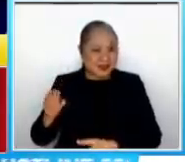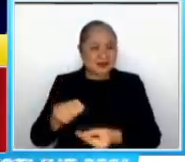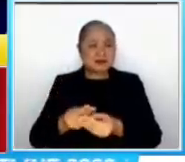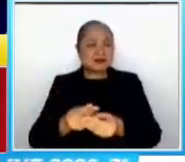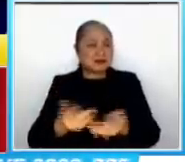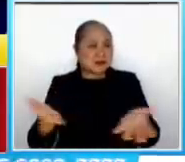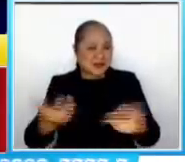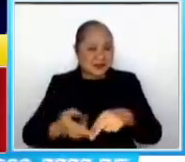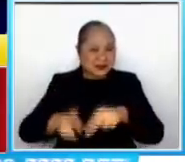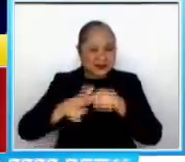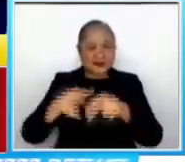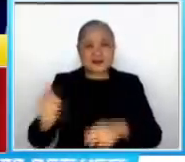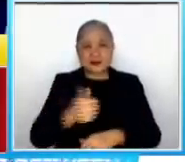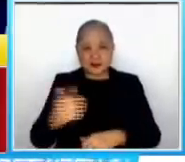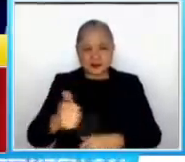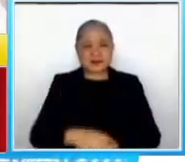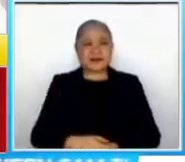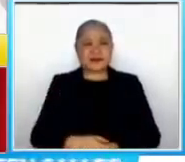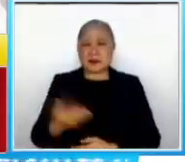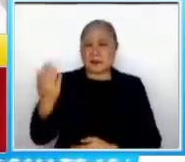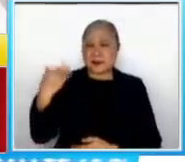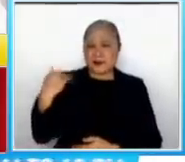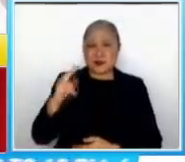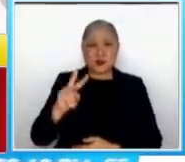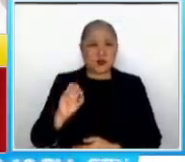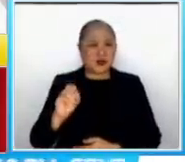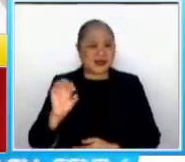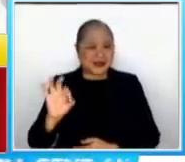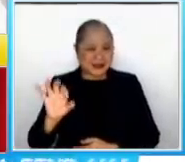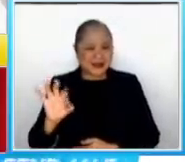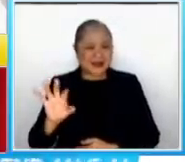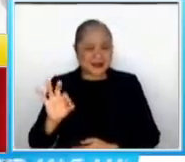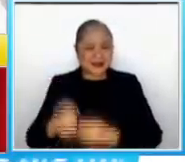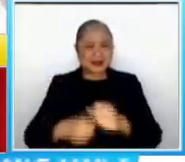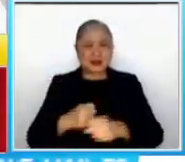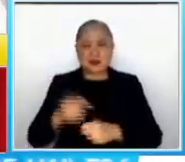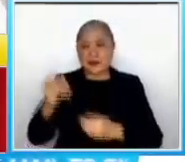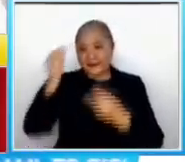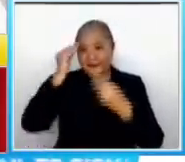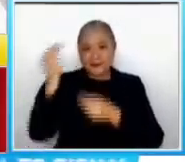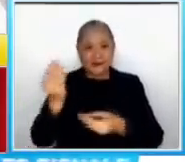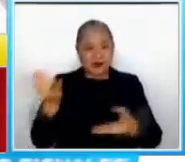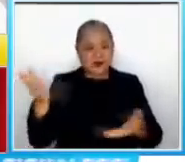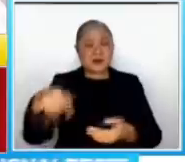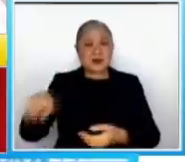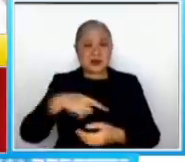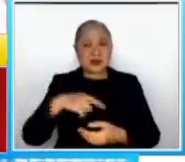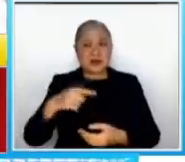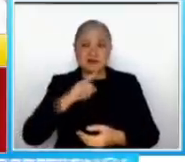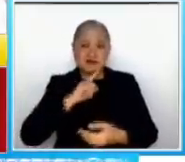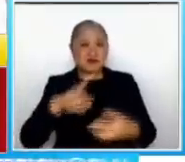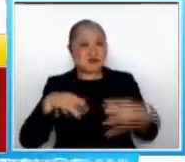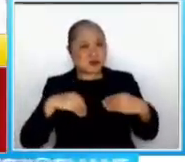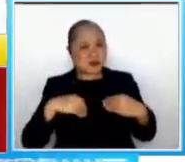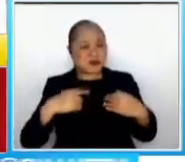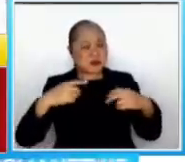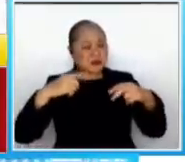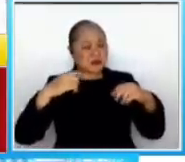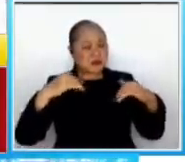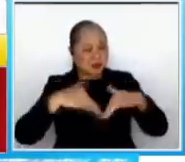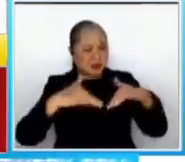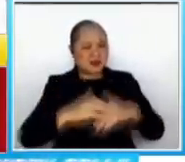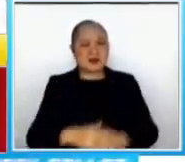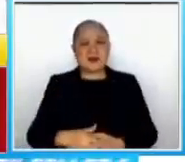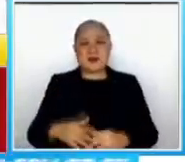that time naman po kasi for their information and they even admitted that during the hearing Wala naman po